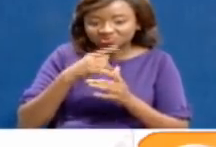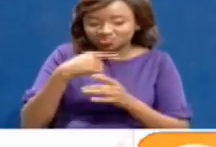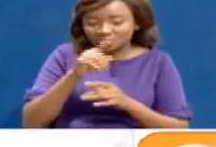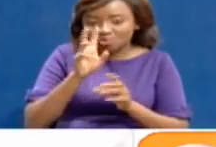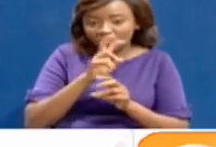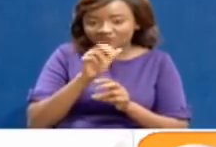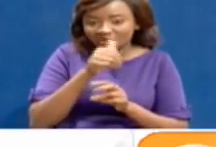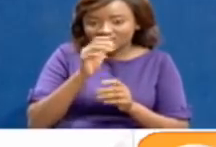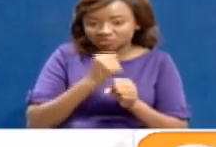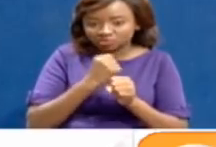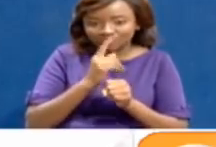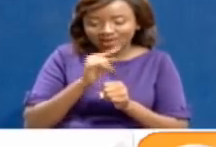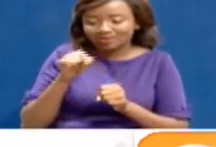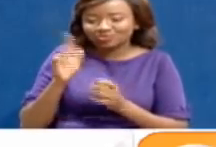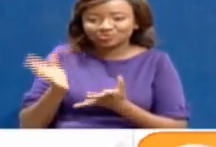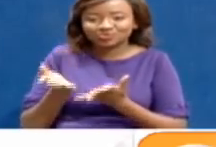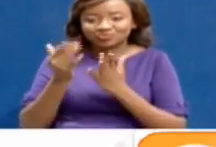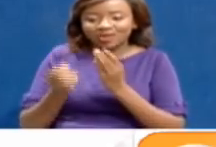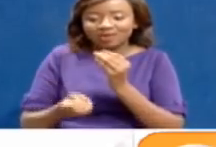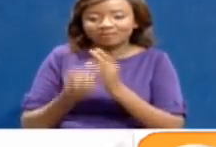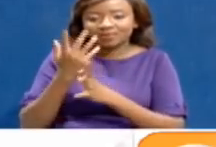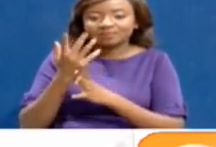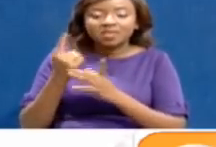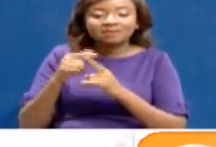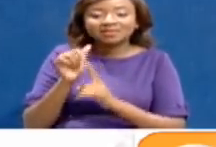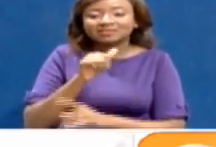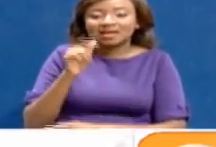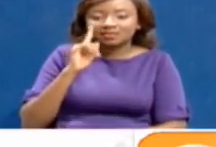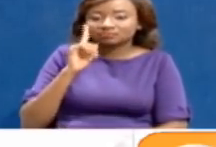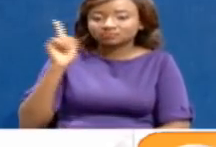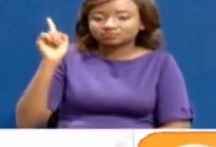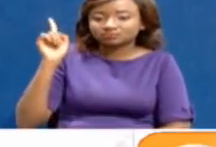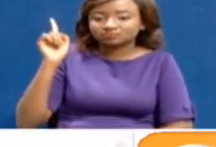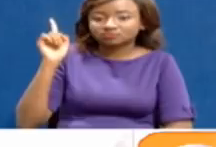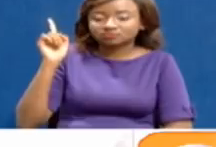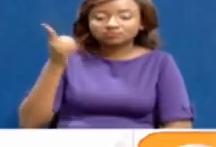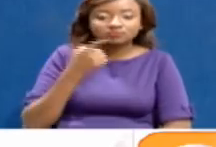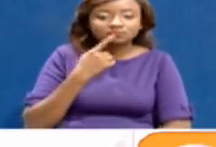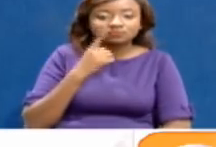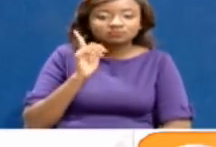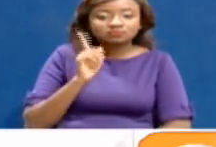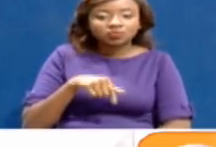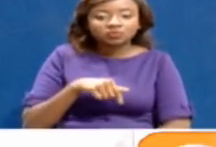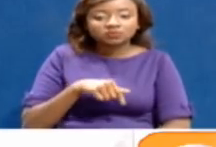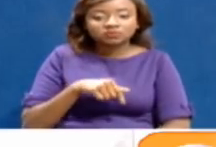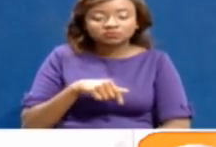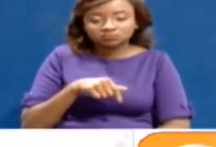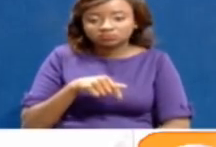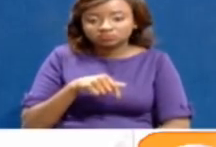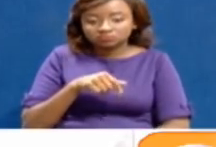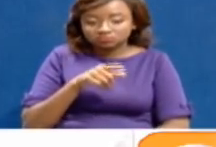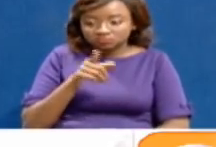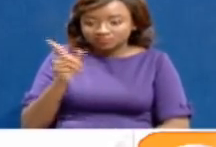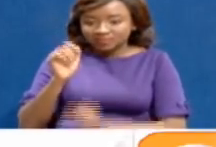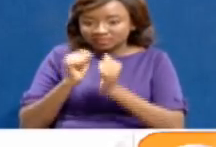viral tweet by Law Society of Kenya President Nelson Havi, posted on Sunday morning, stated, and I quote, "Could the 16